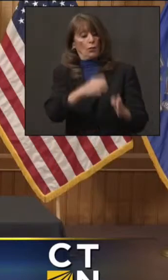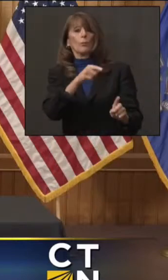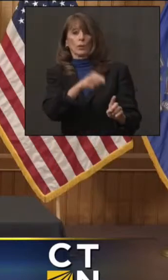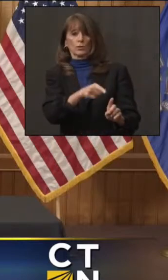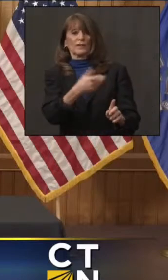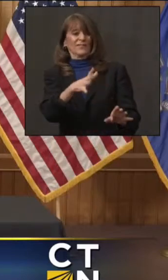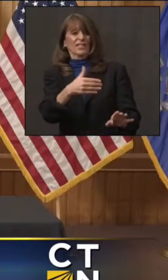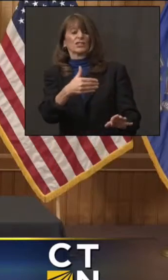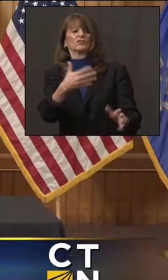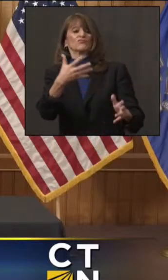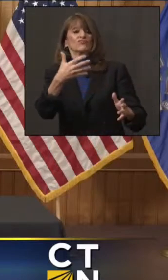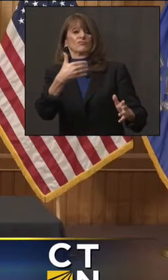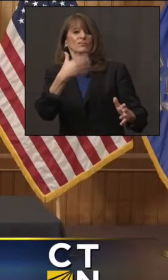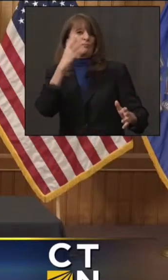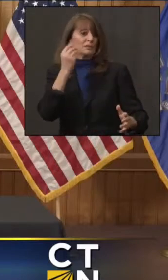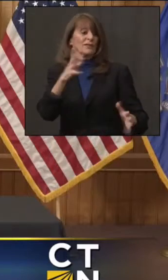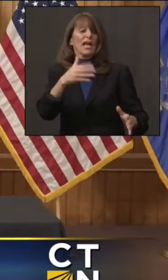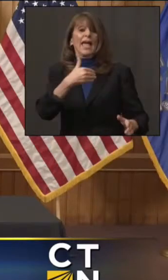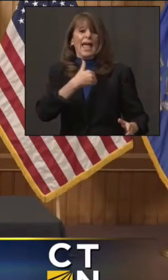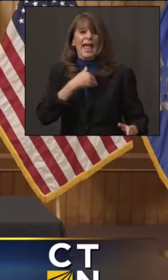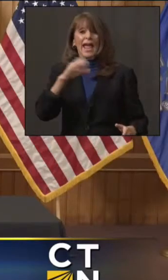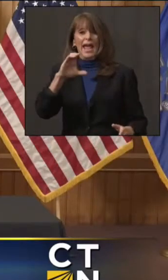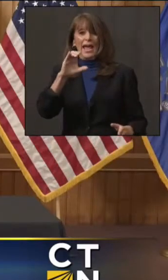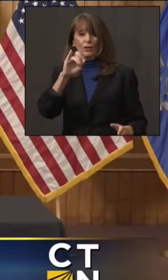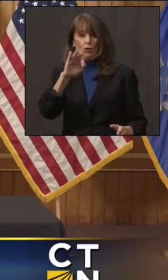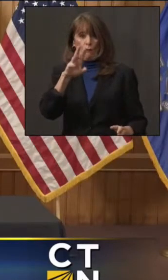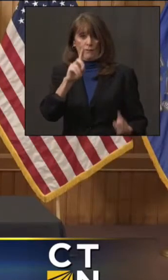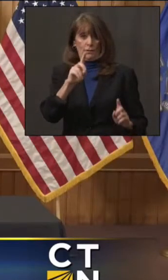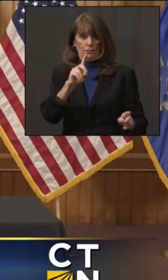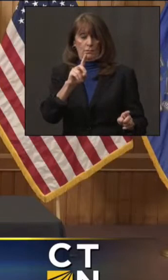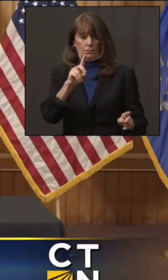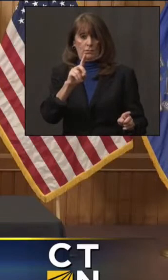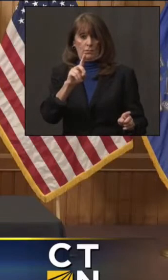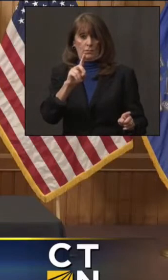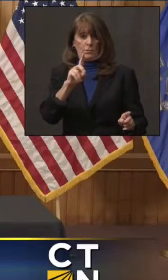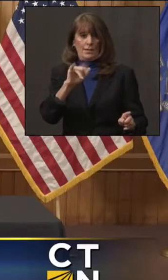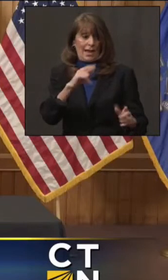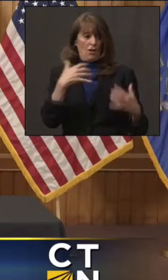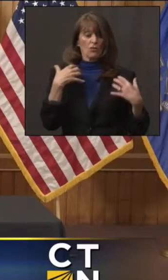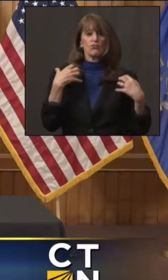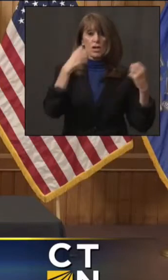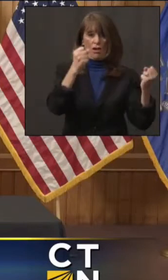it, as opposed to someone who has never had it before?